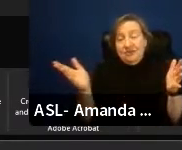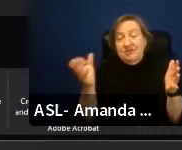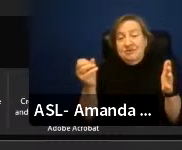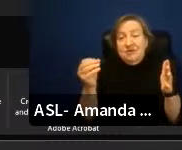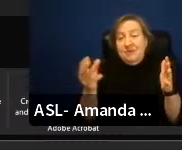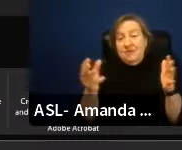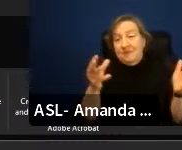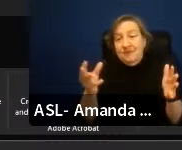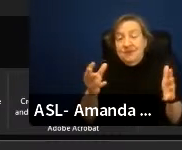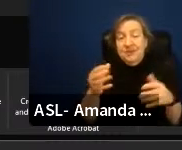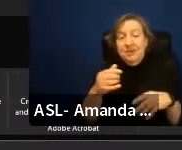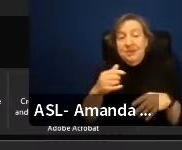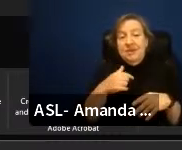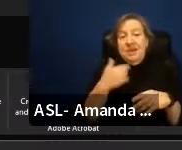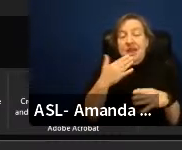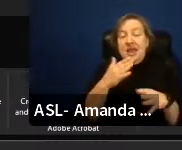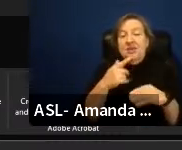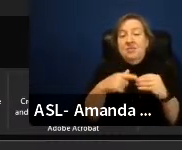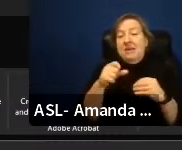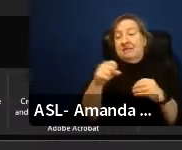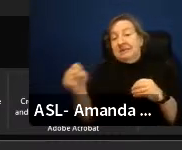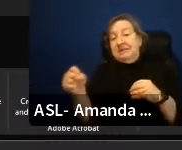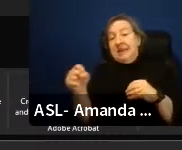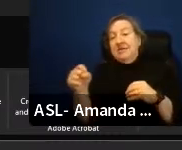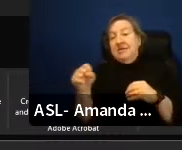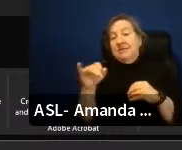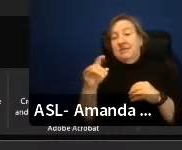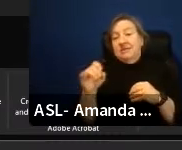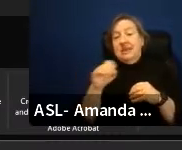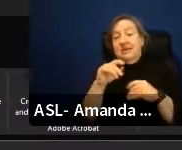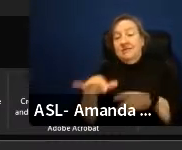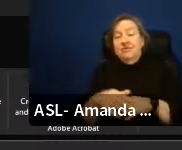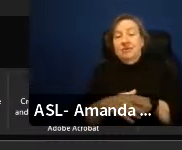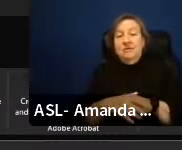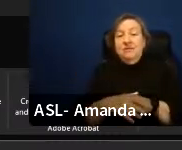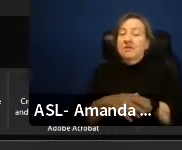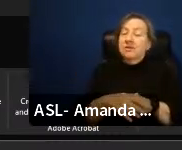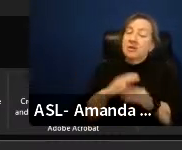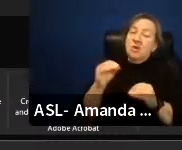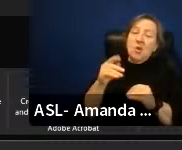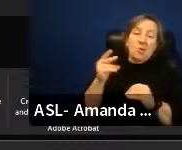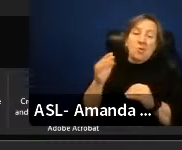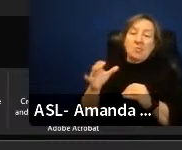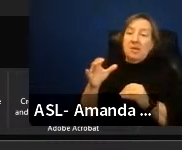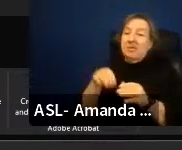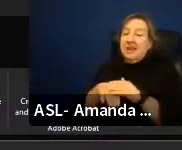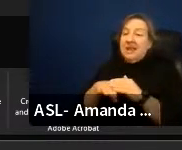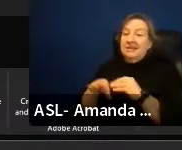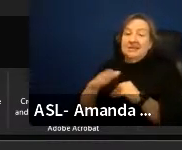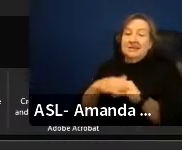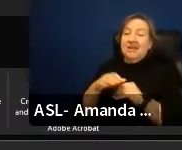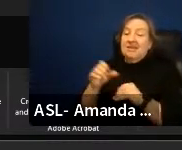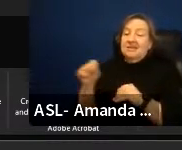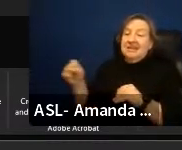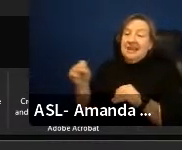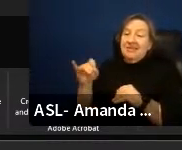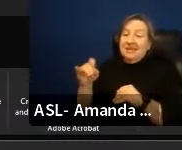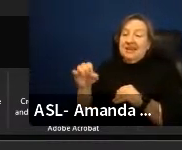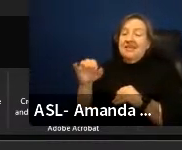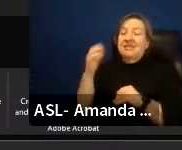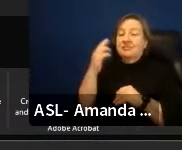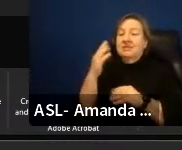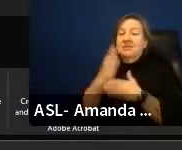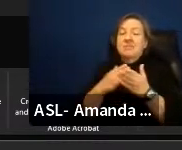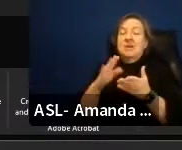So I don't know about the south side of the river though. Well, there is no public access on the south side. That's why some of the community benefits that we